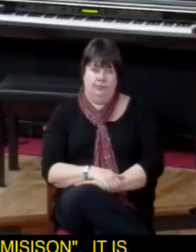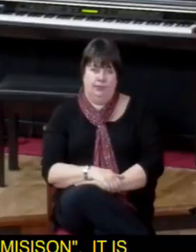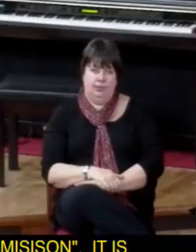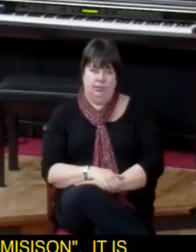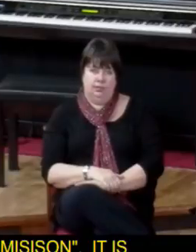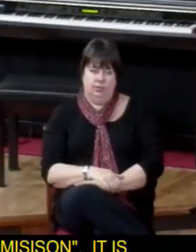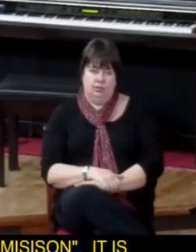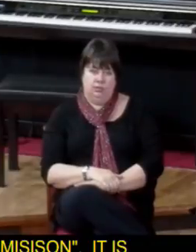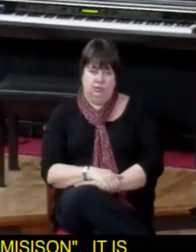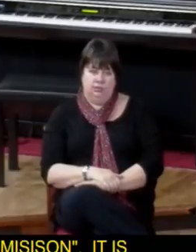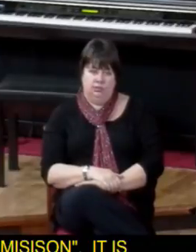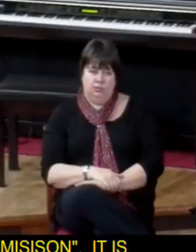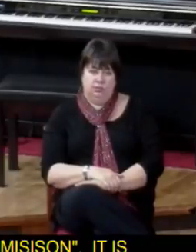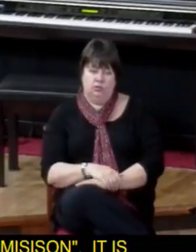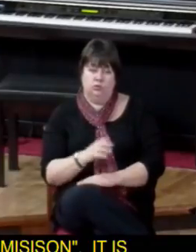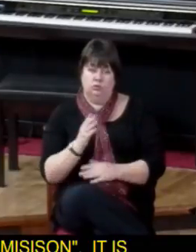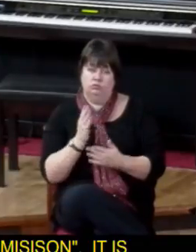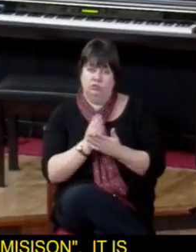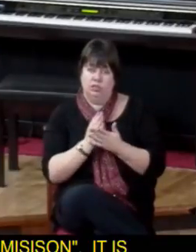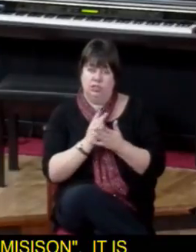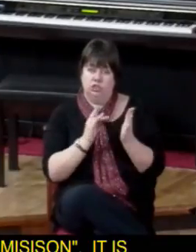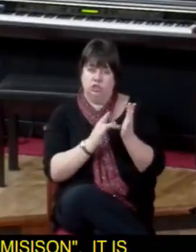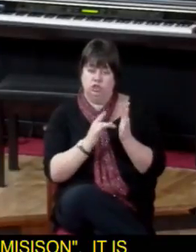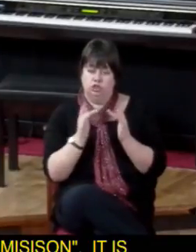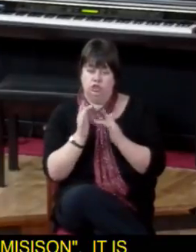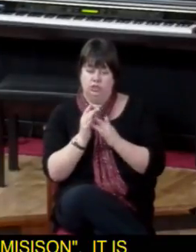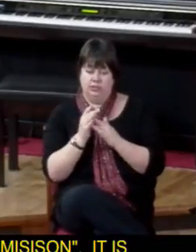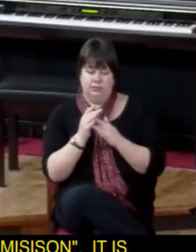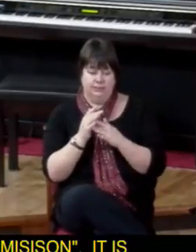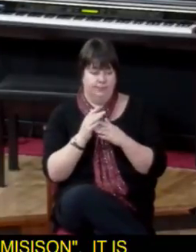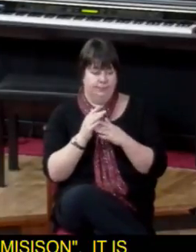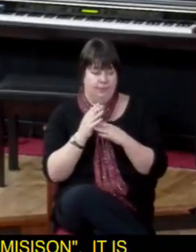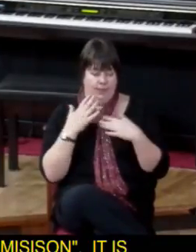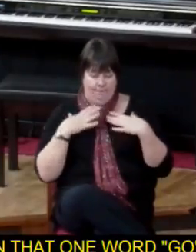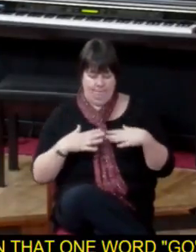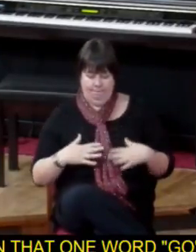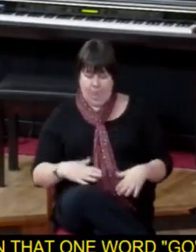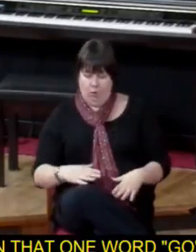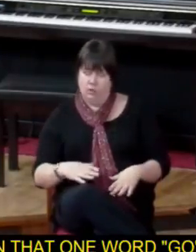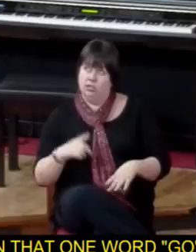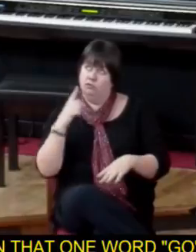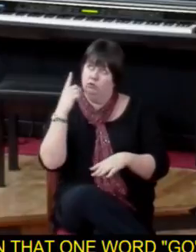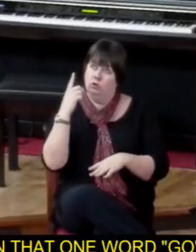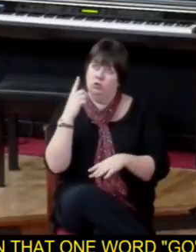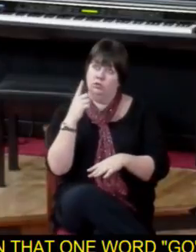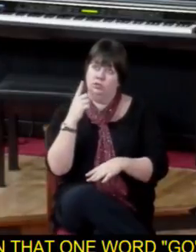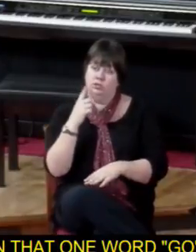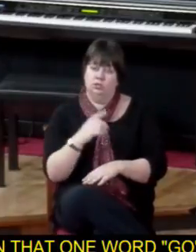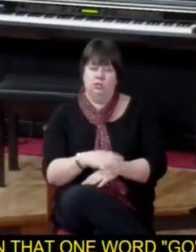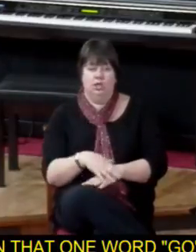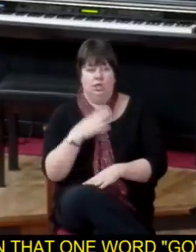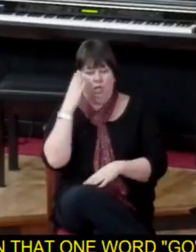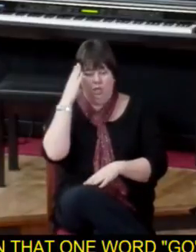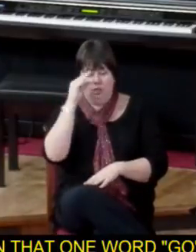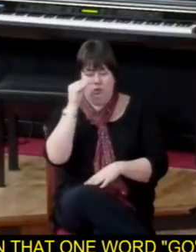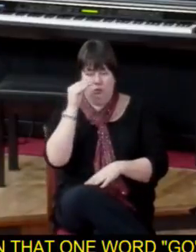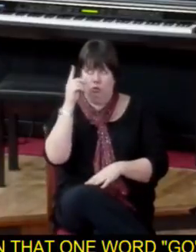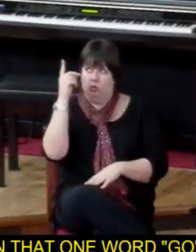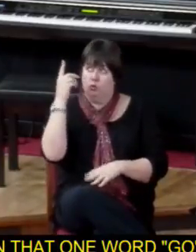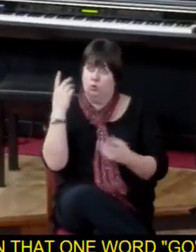He is the sign in flesh and blood that God is with